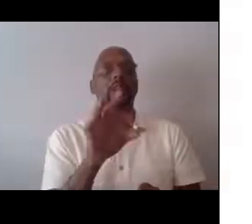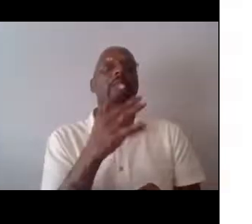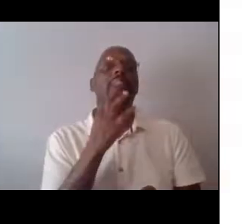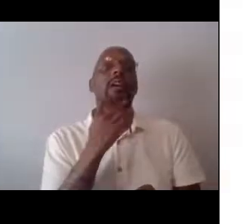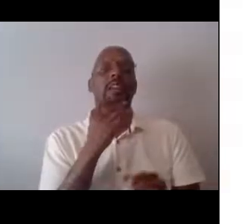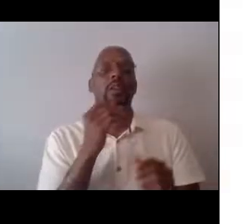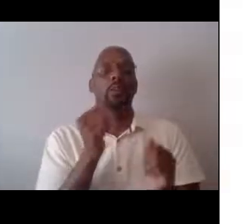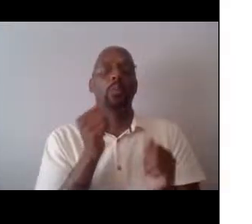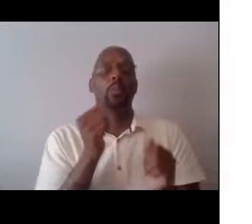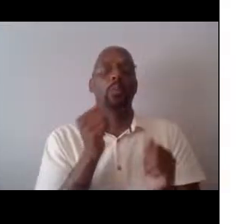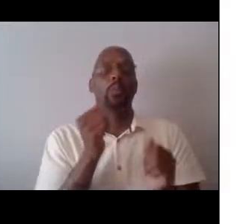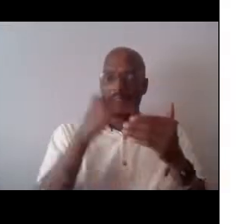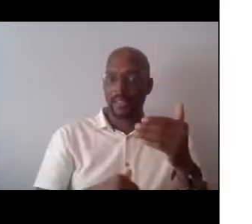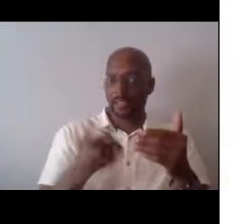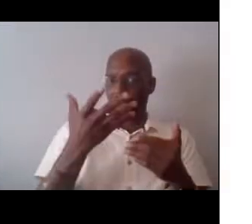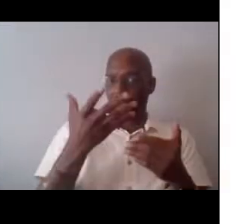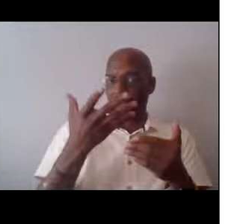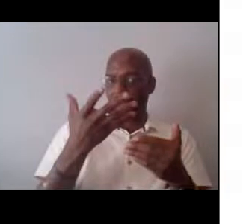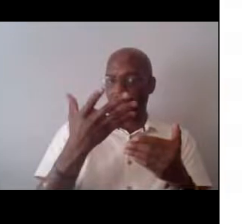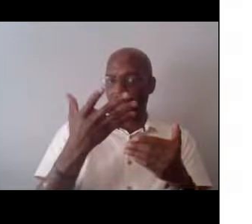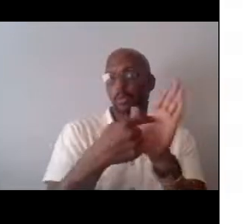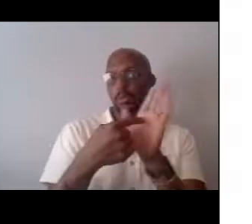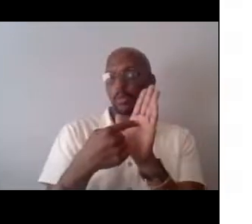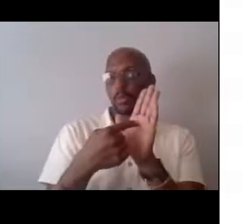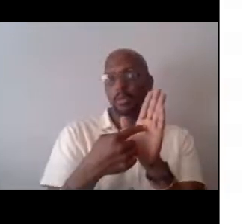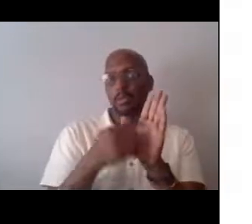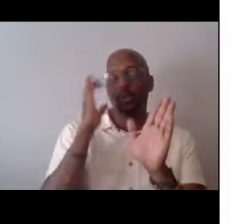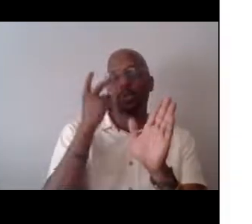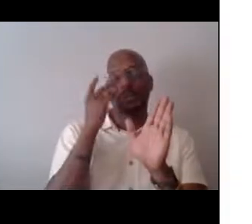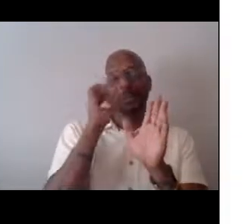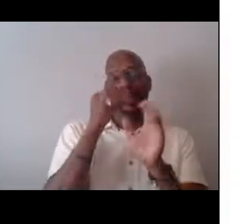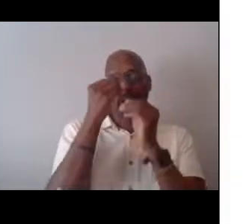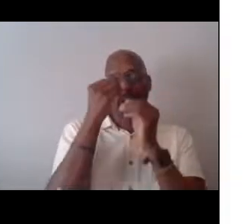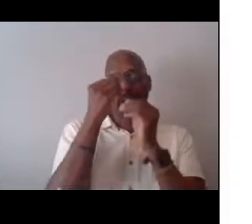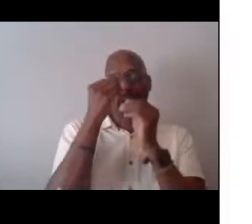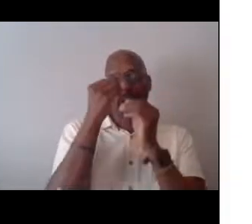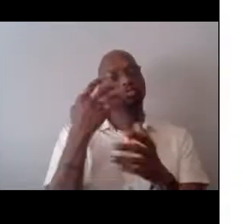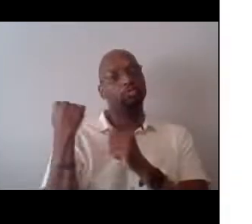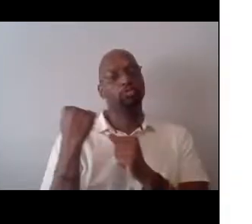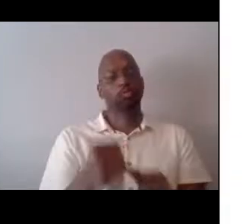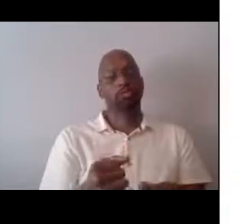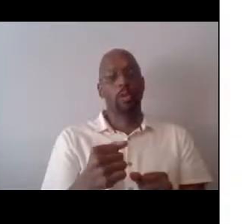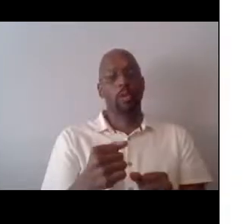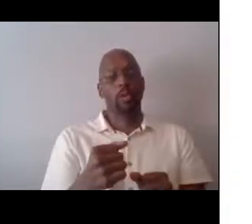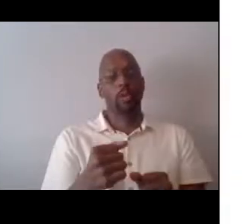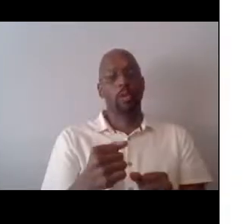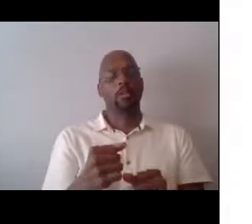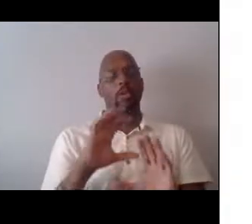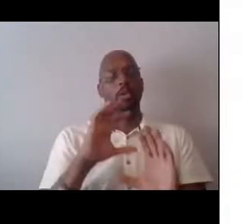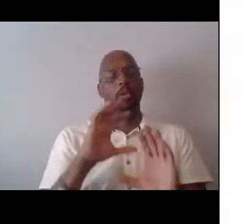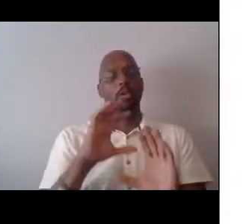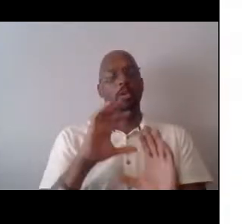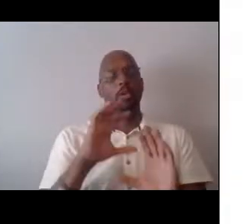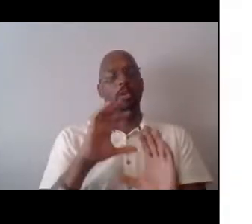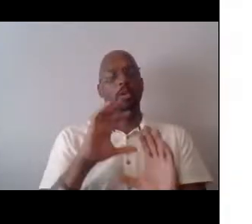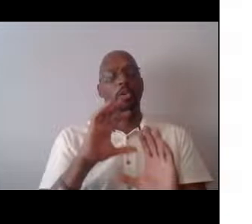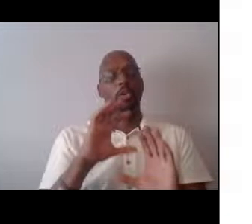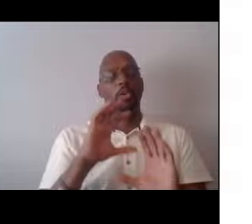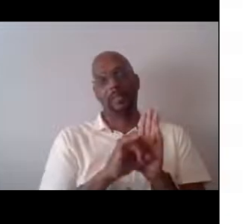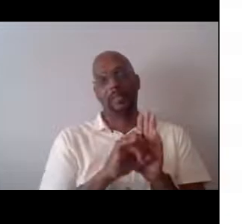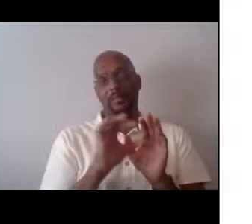recommended candidates, that's also what you'll see, a strong pool of folks identify as